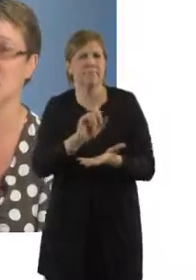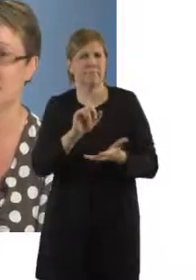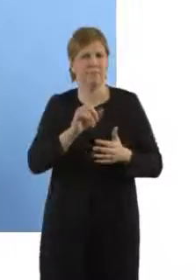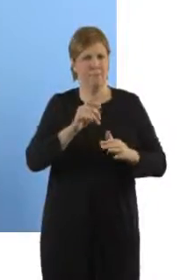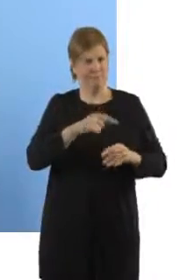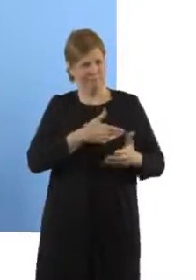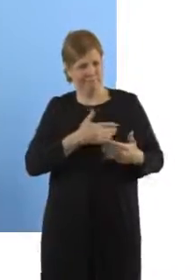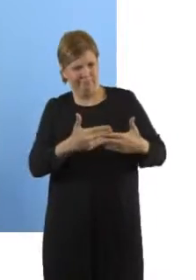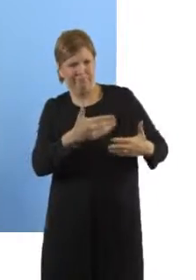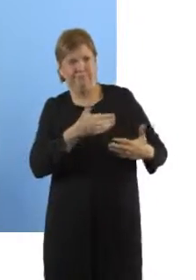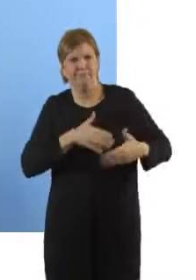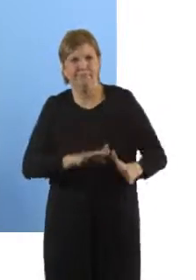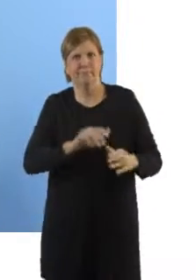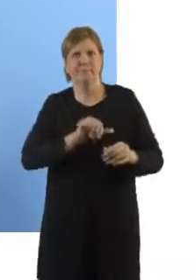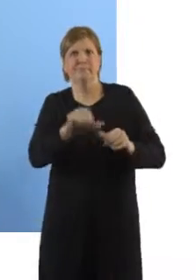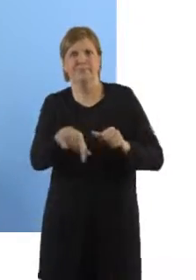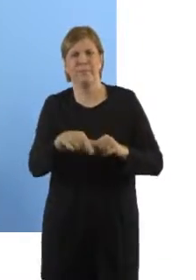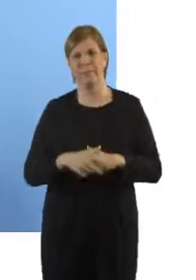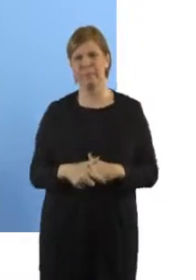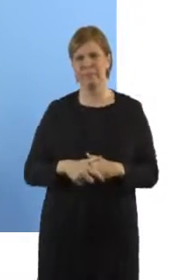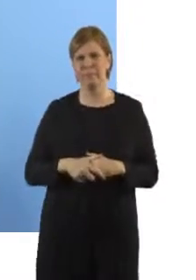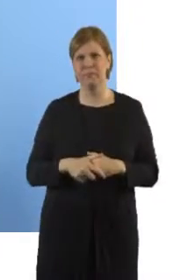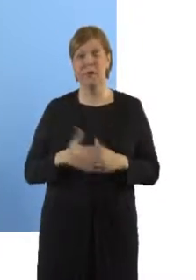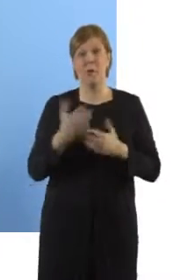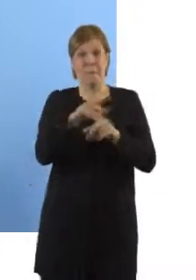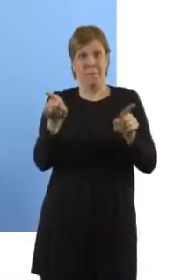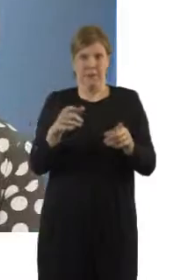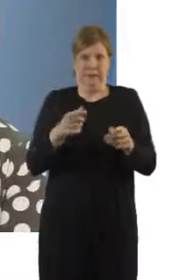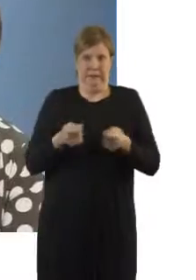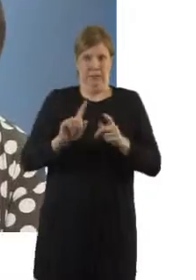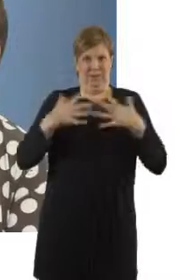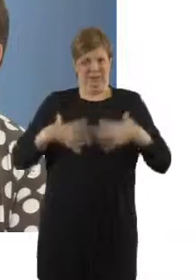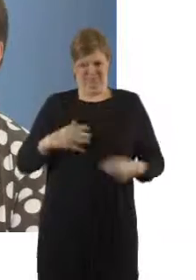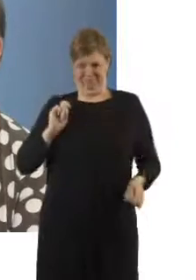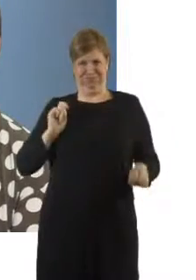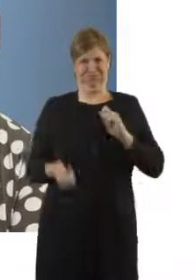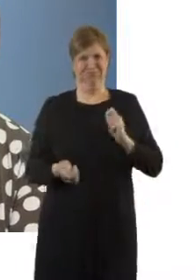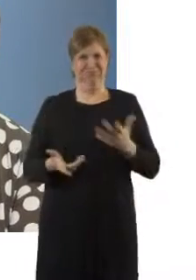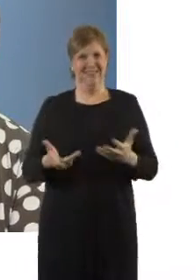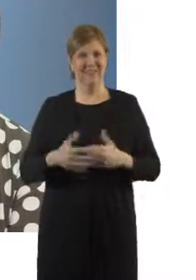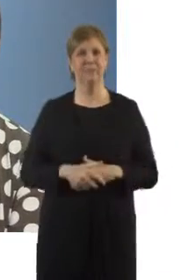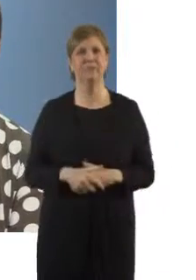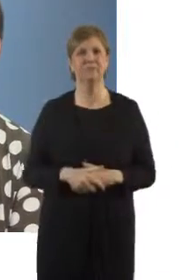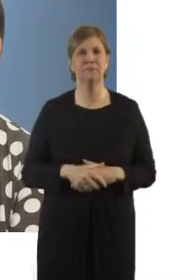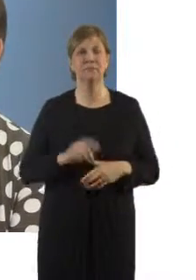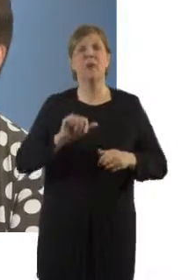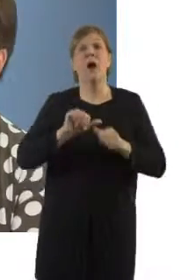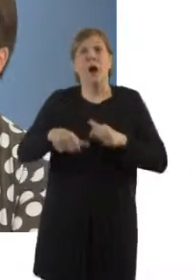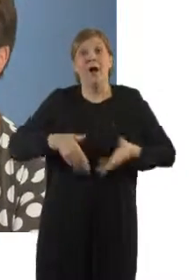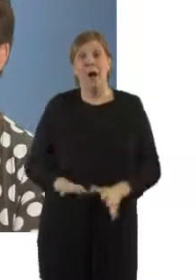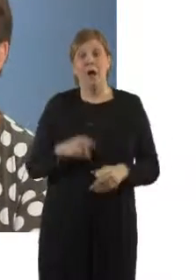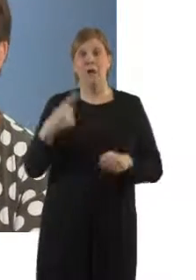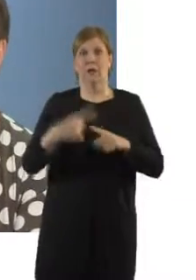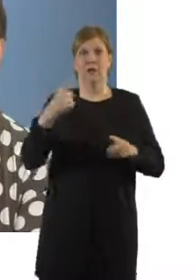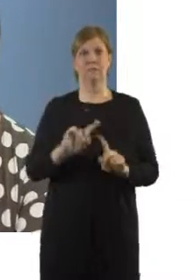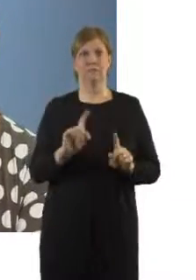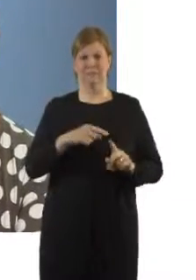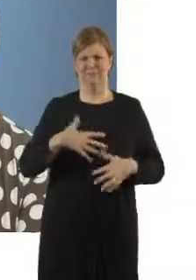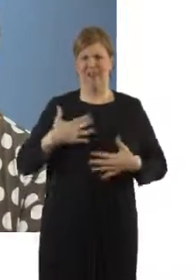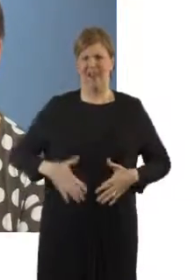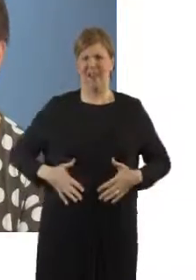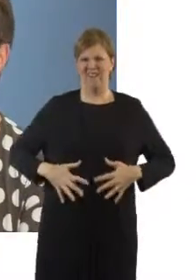postnatal care. New mums have a lot to cope with and their own body is changing quickly too. Immediately after the birth, mum's tummy may feel a bit saggy and soft. As